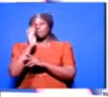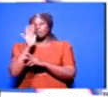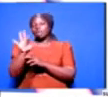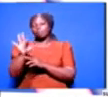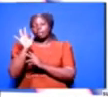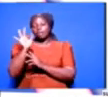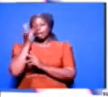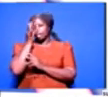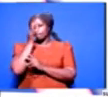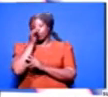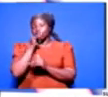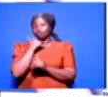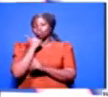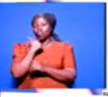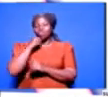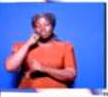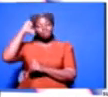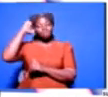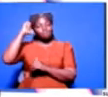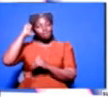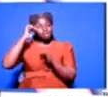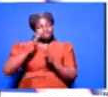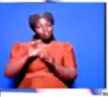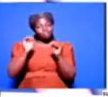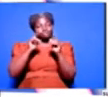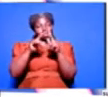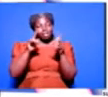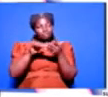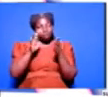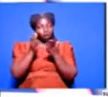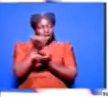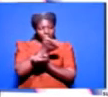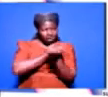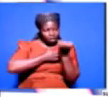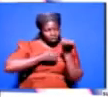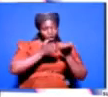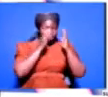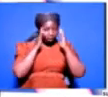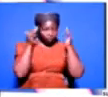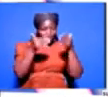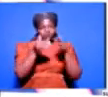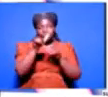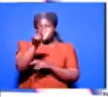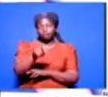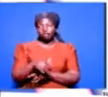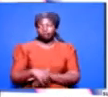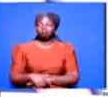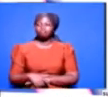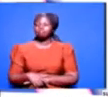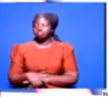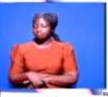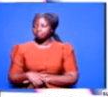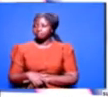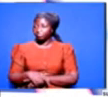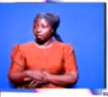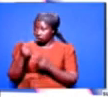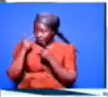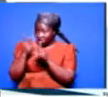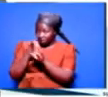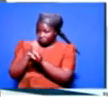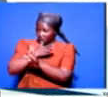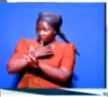is not a political but a more an economic oriented person. Yes. And looking at pre-independence Kenya and a